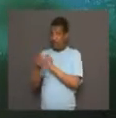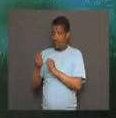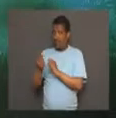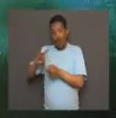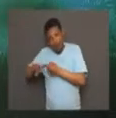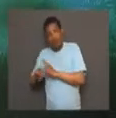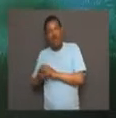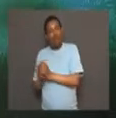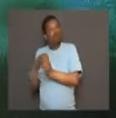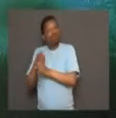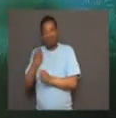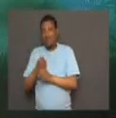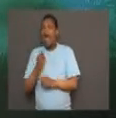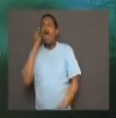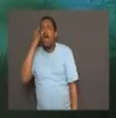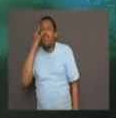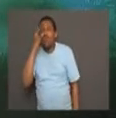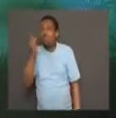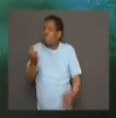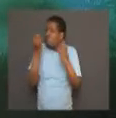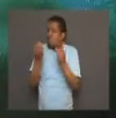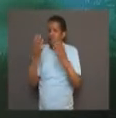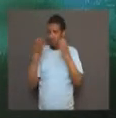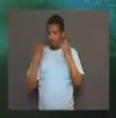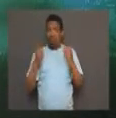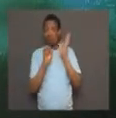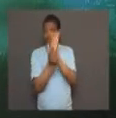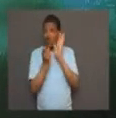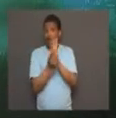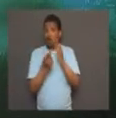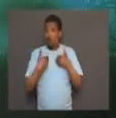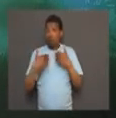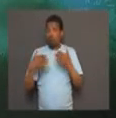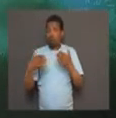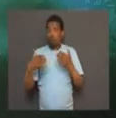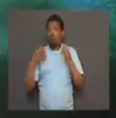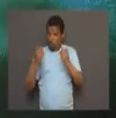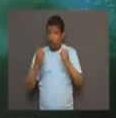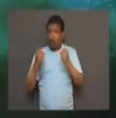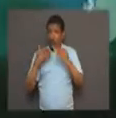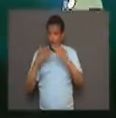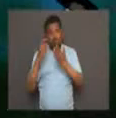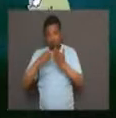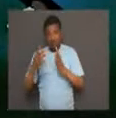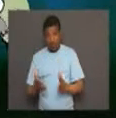Working with a partner, think of as many examples of this as you can.